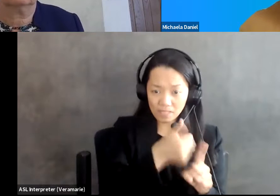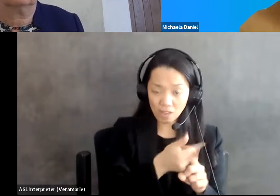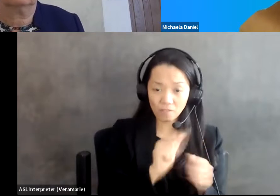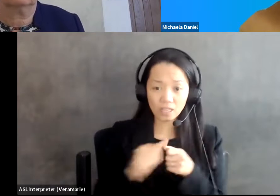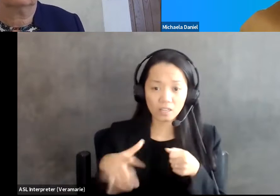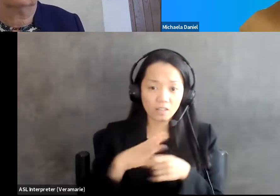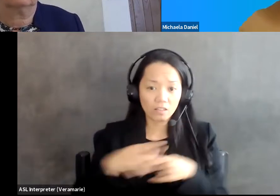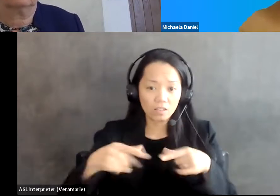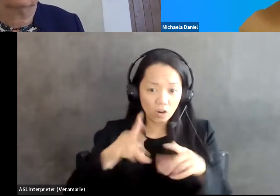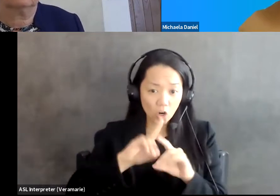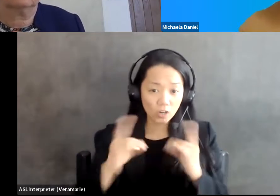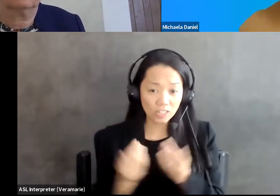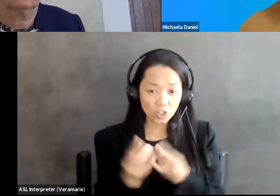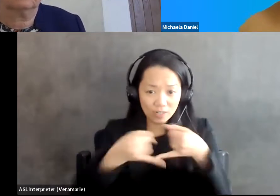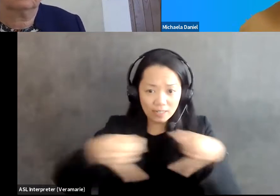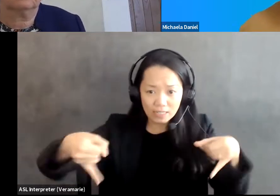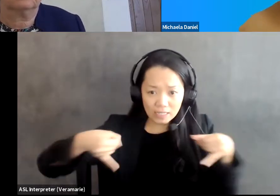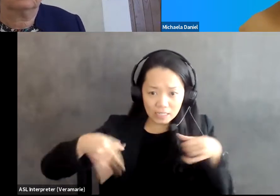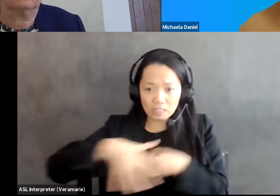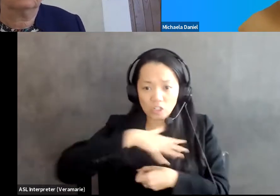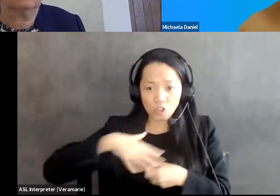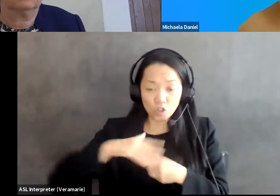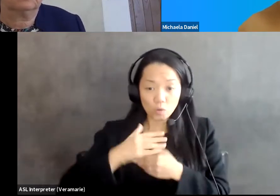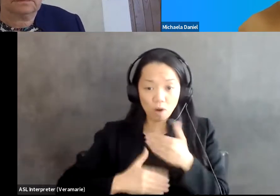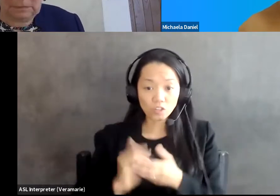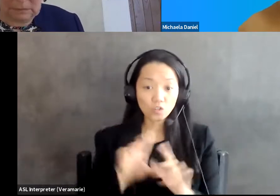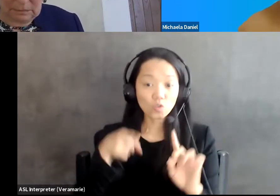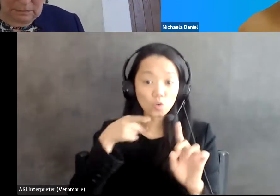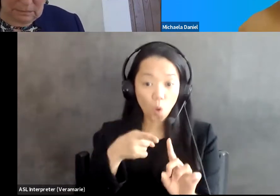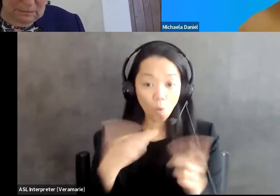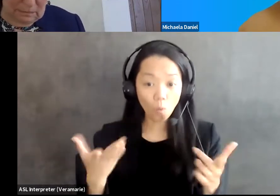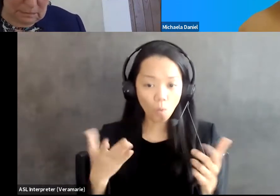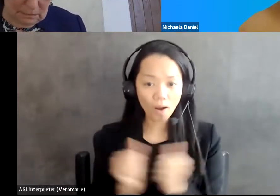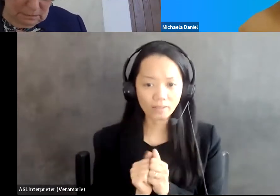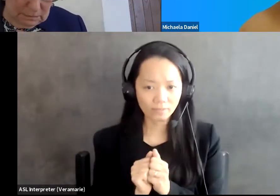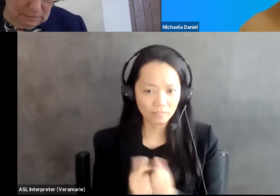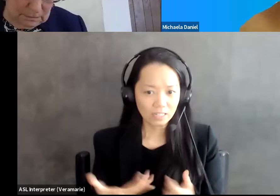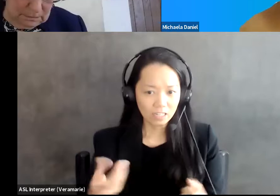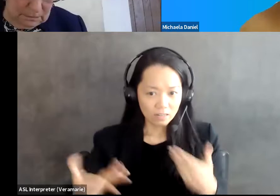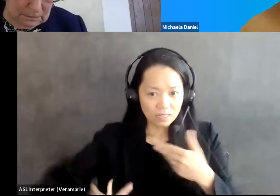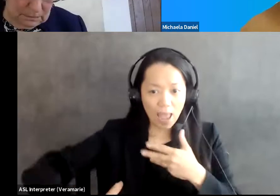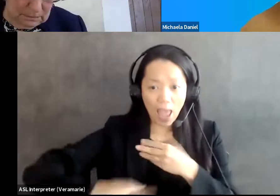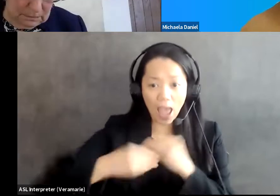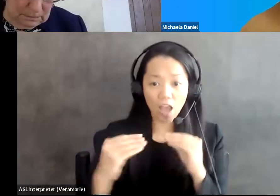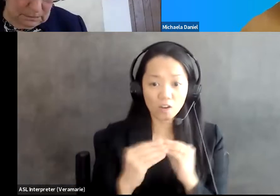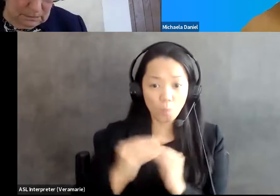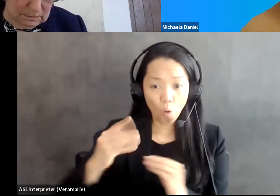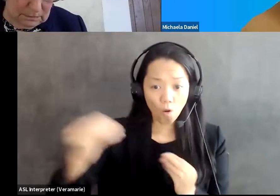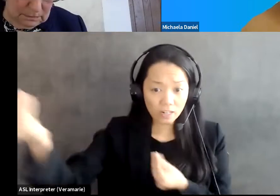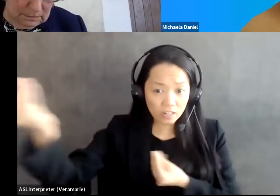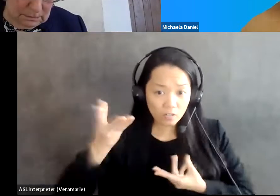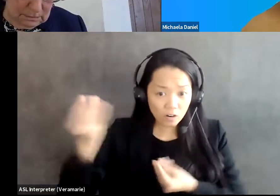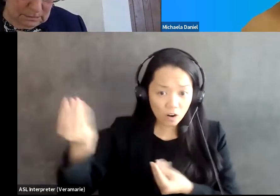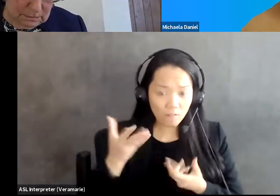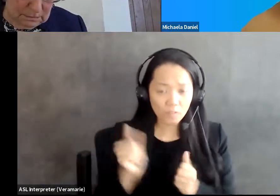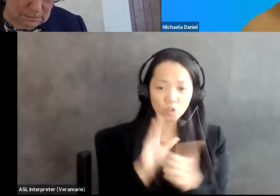redistricting process. So the whole goal of this tool is to increase public input by providing an easy way for everyone and anyone